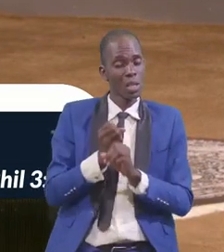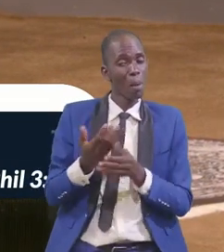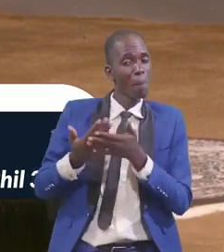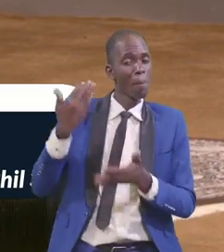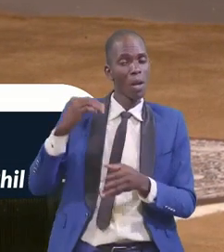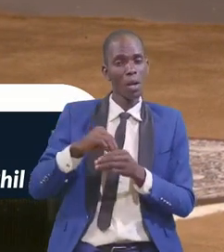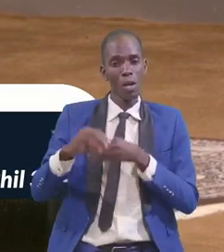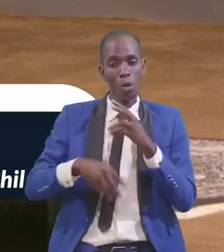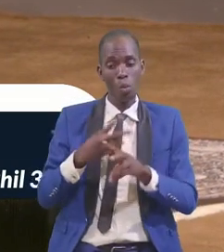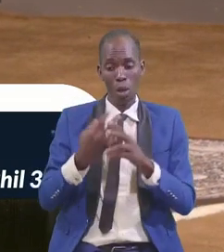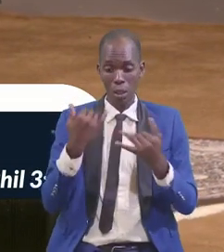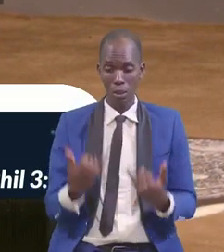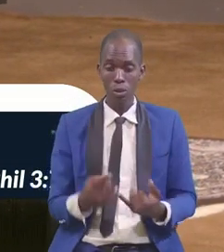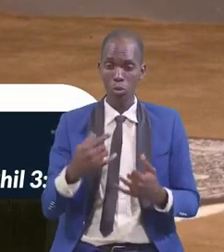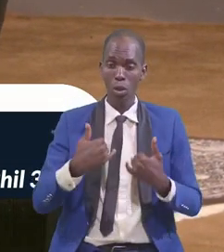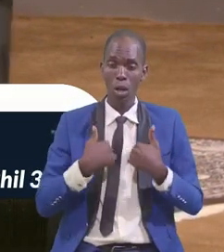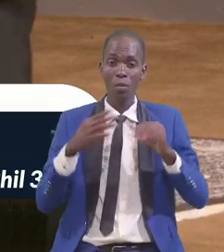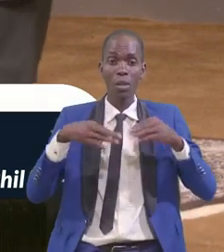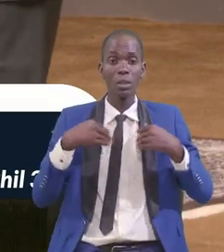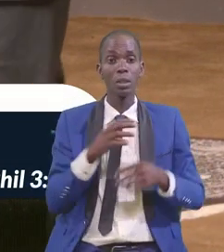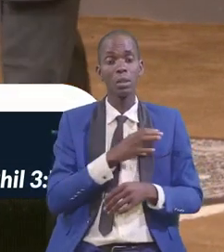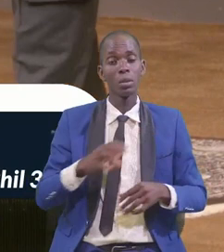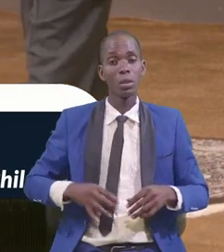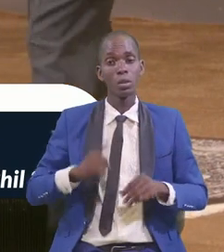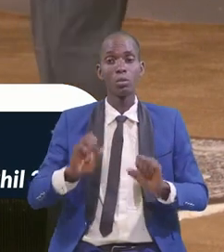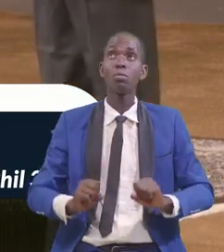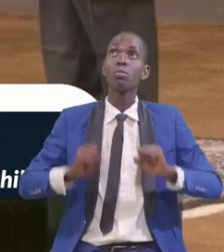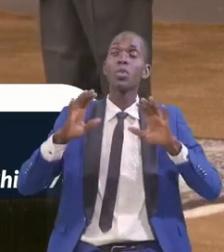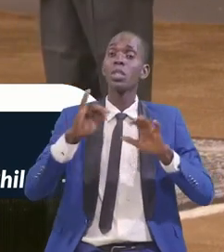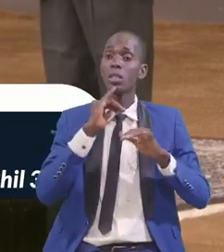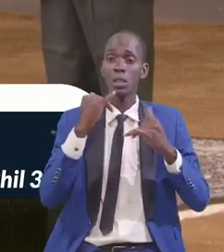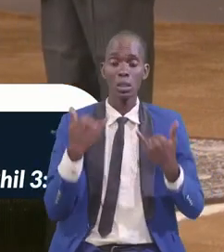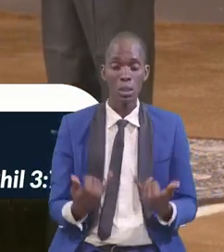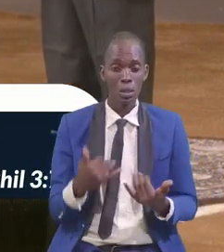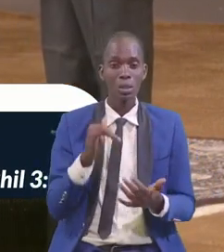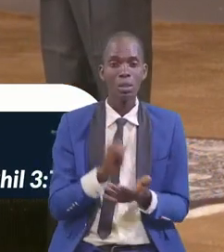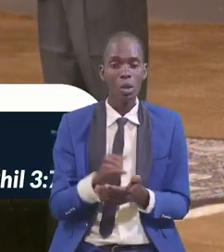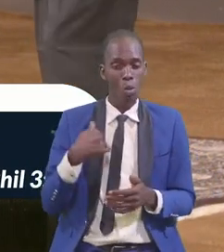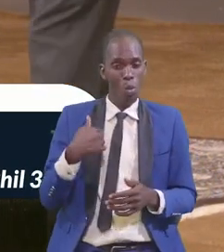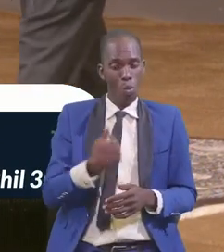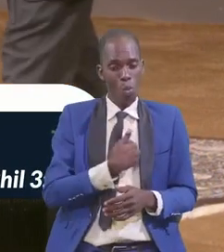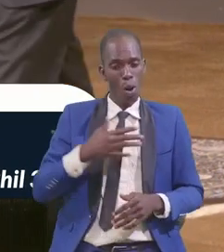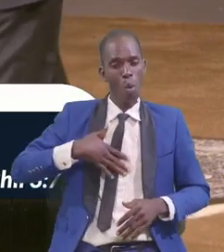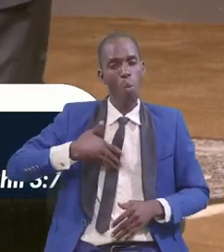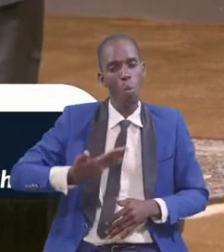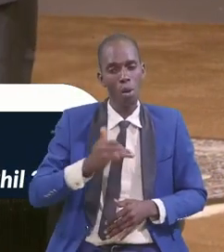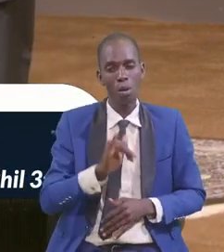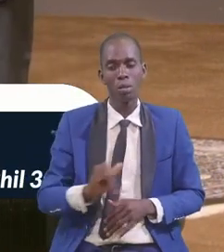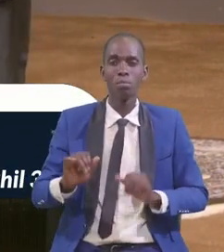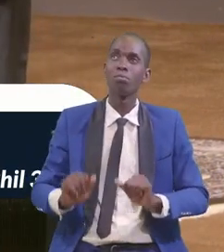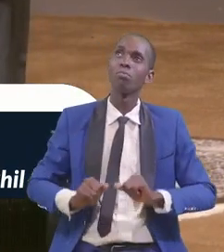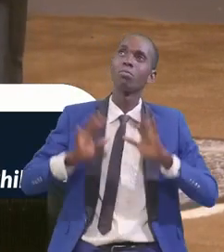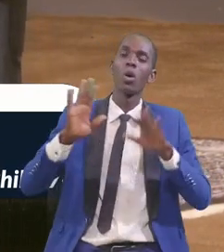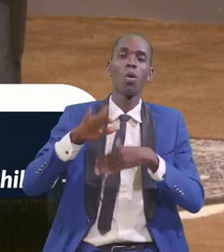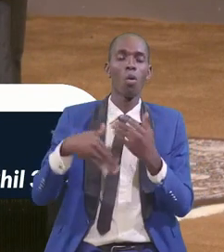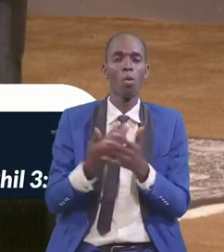to Christ. The consecration we have now is that deliberately we give up all those things. What things were gained